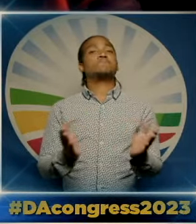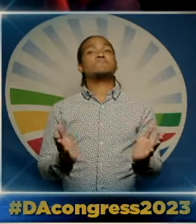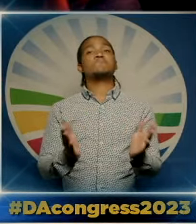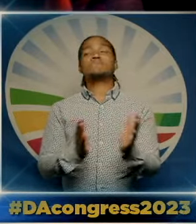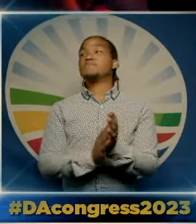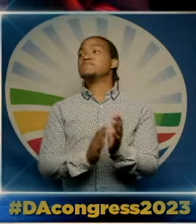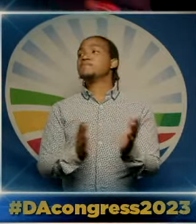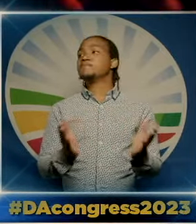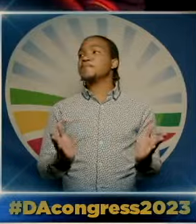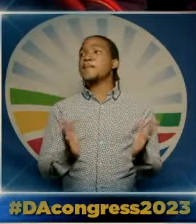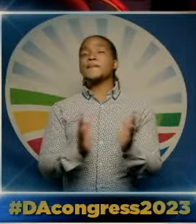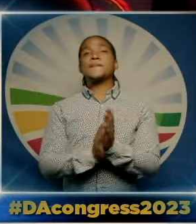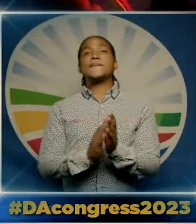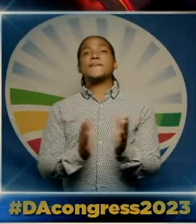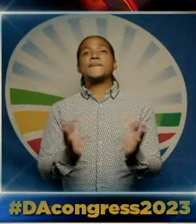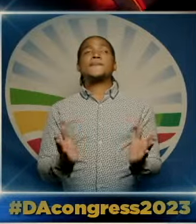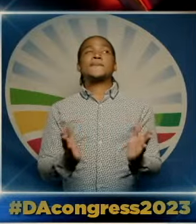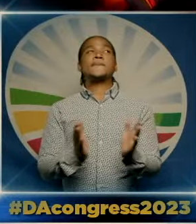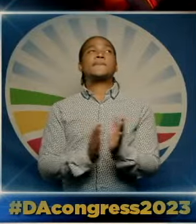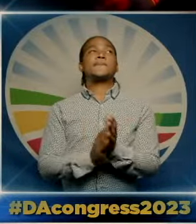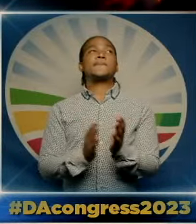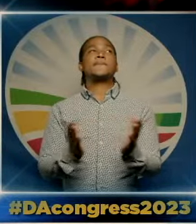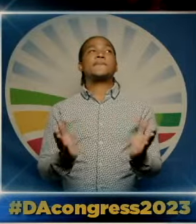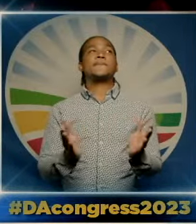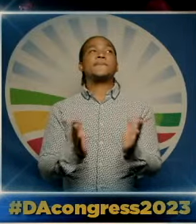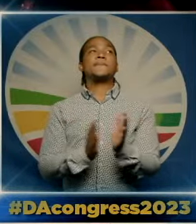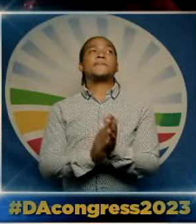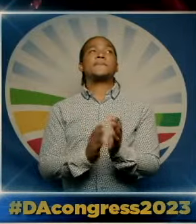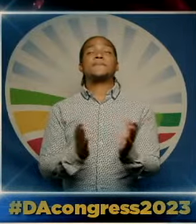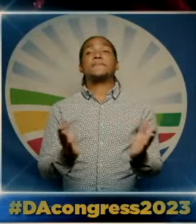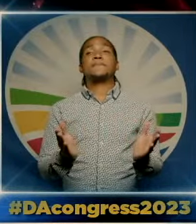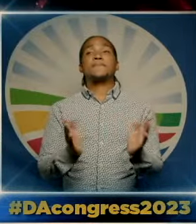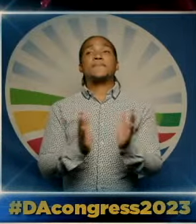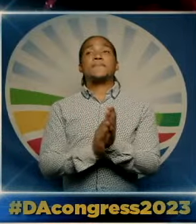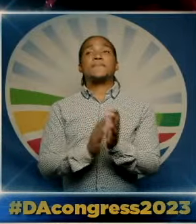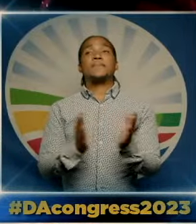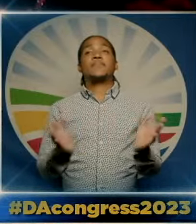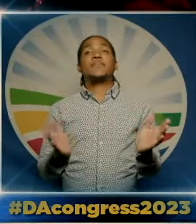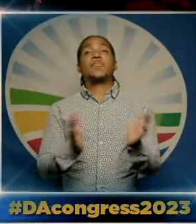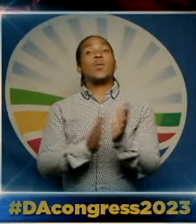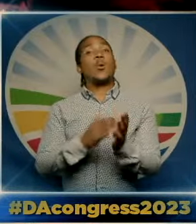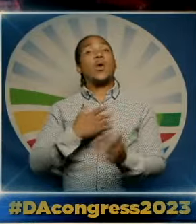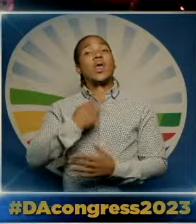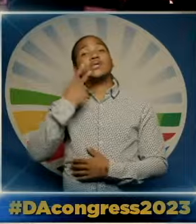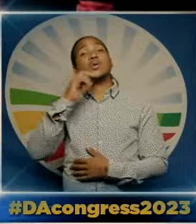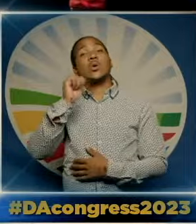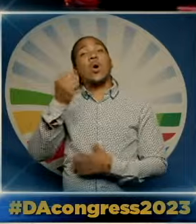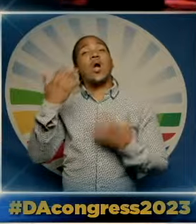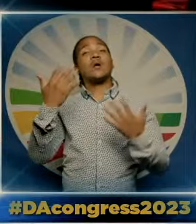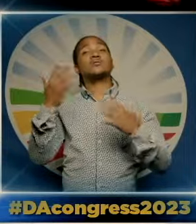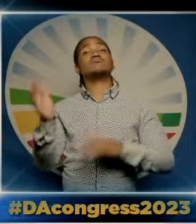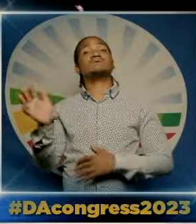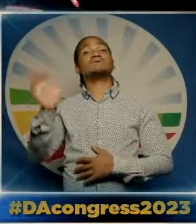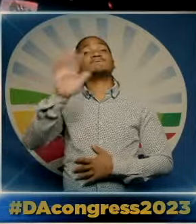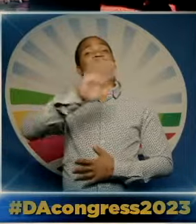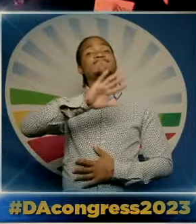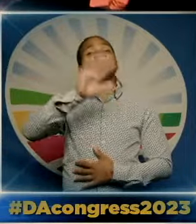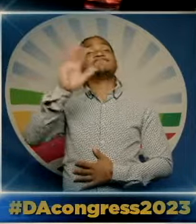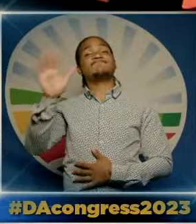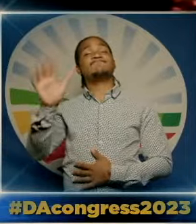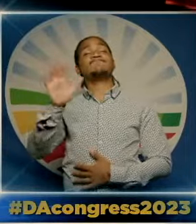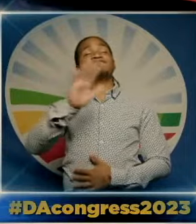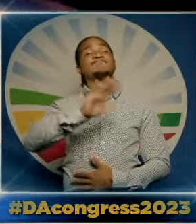it, and I gave away. Let me see you wave your hands up. Loving you, it's